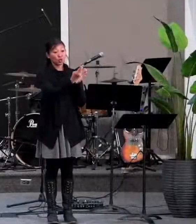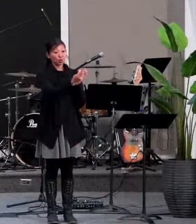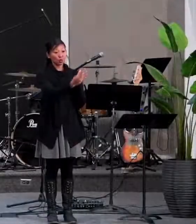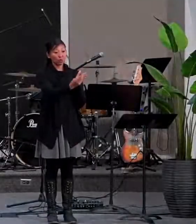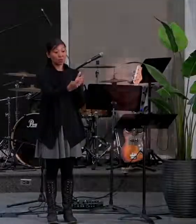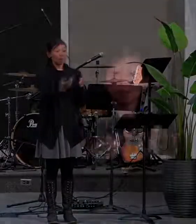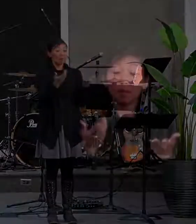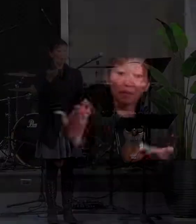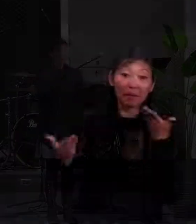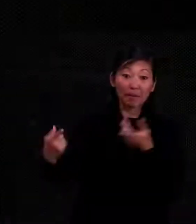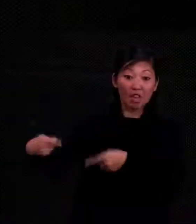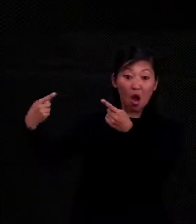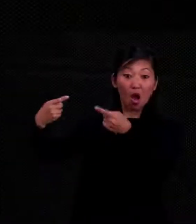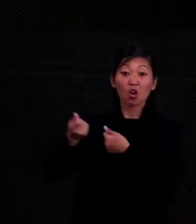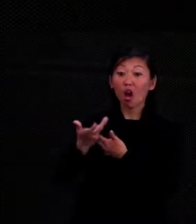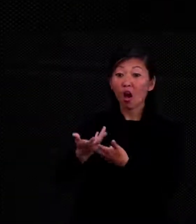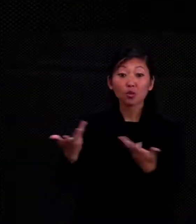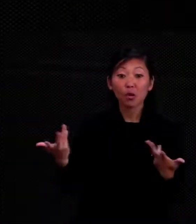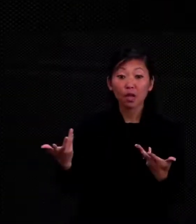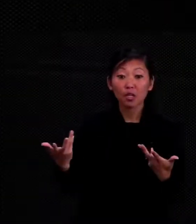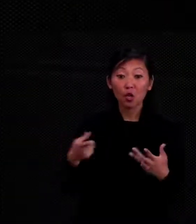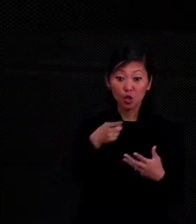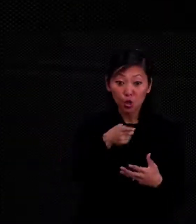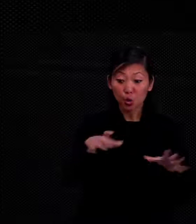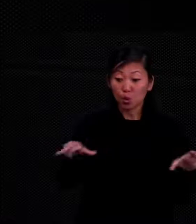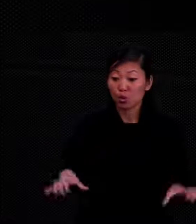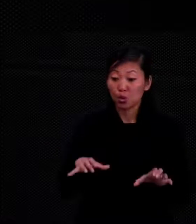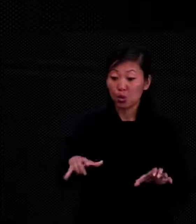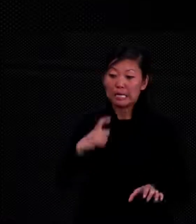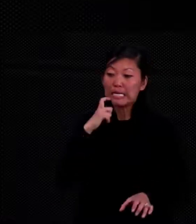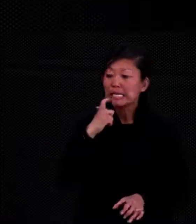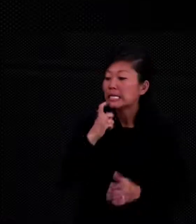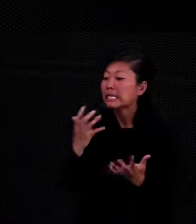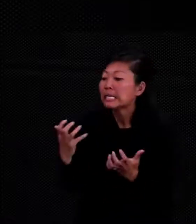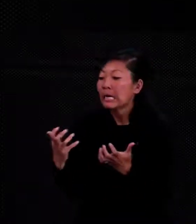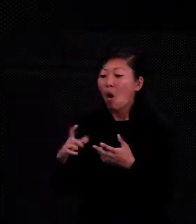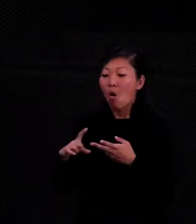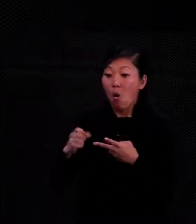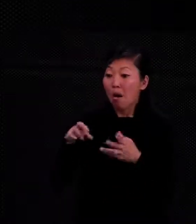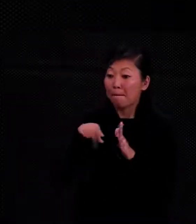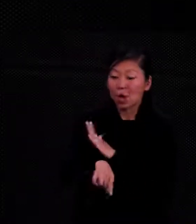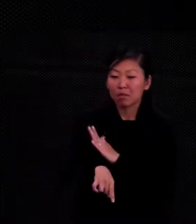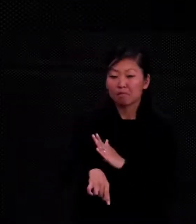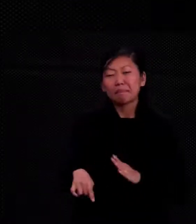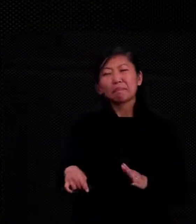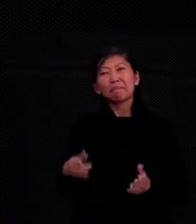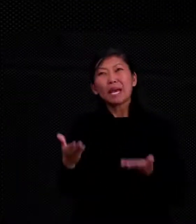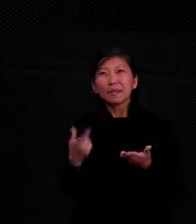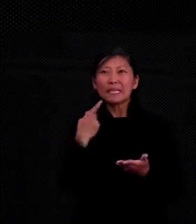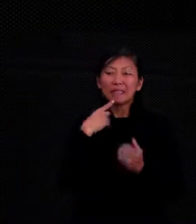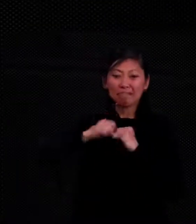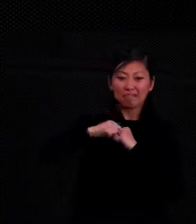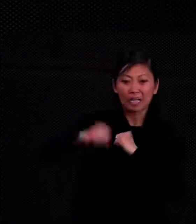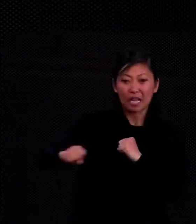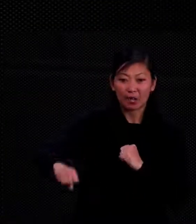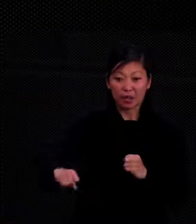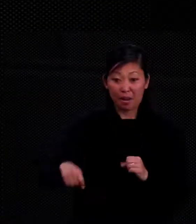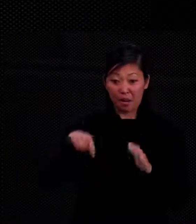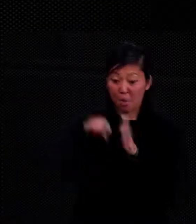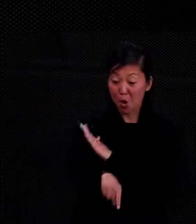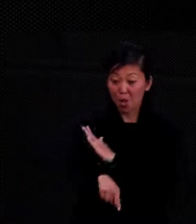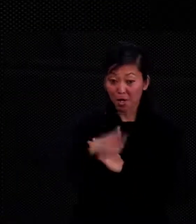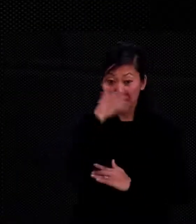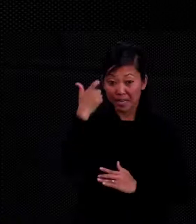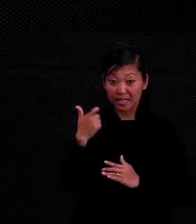coveting and to murder. Now, this is most likely a hyperbole. I'm guessing there wasn't actual murder that was